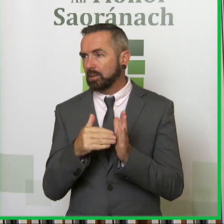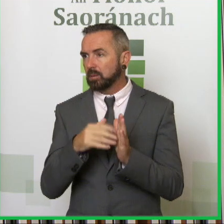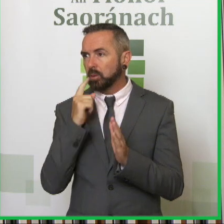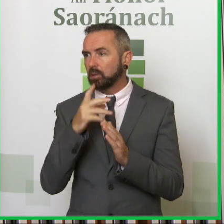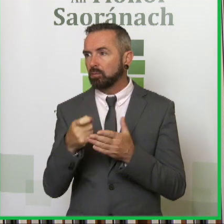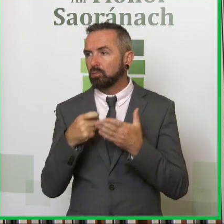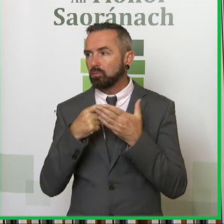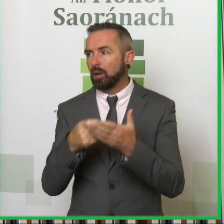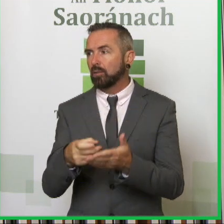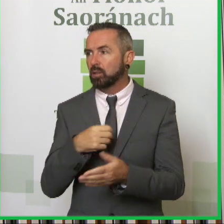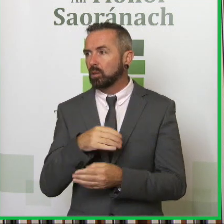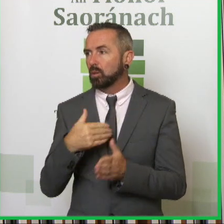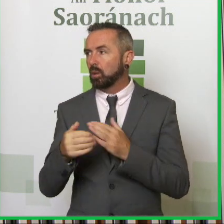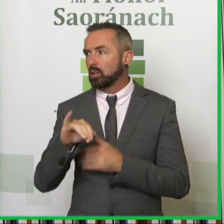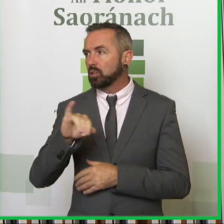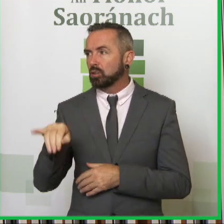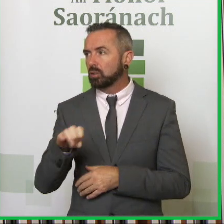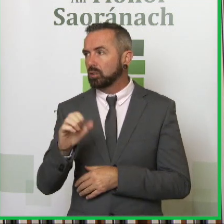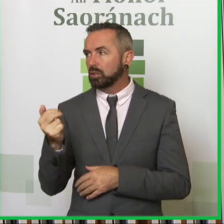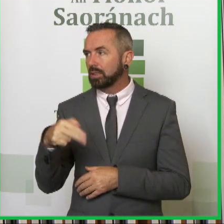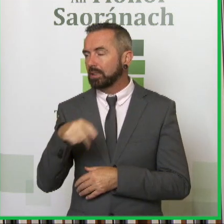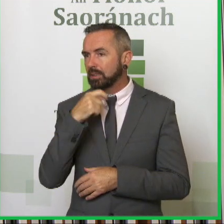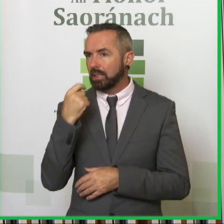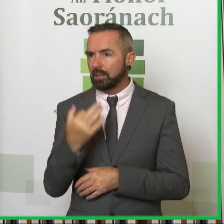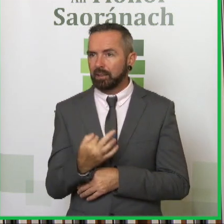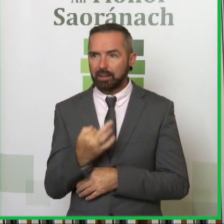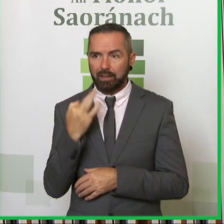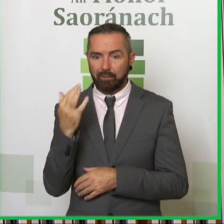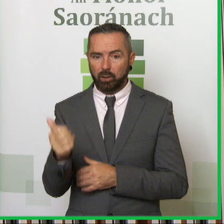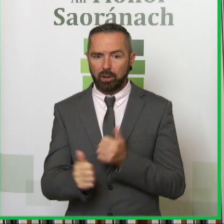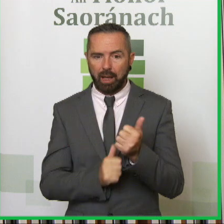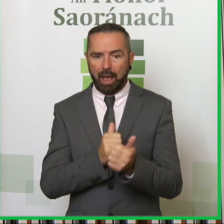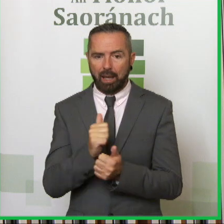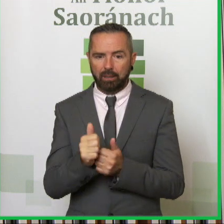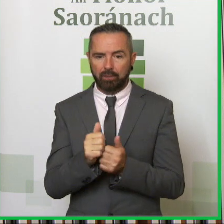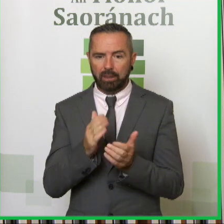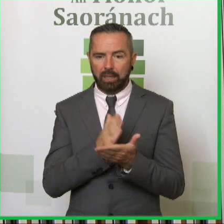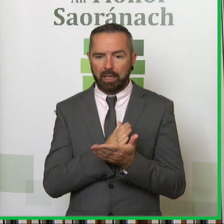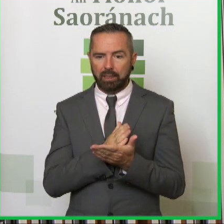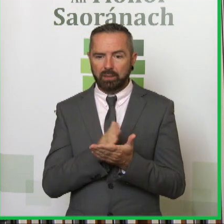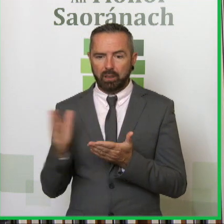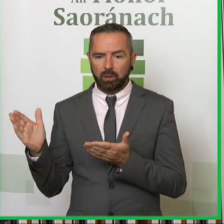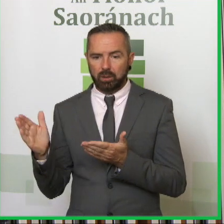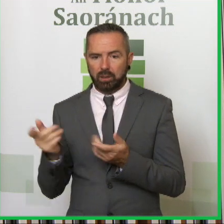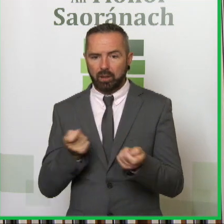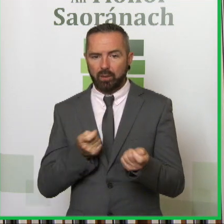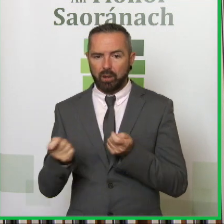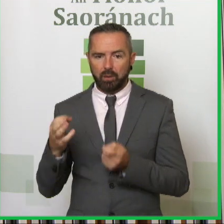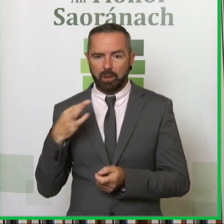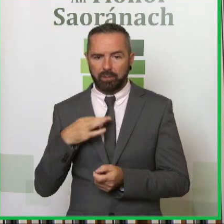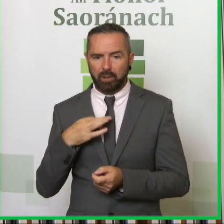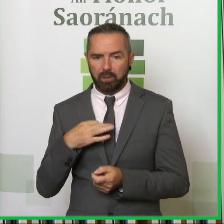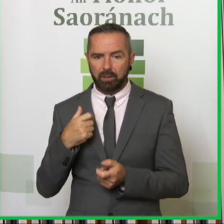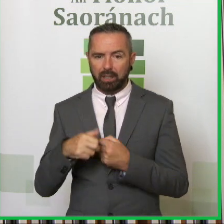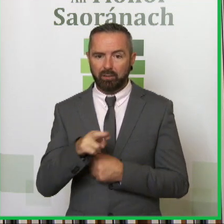in reference to what Jean was saying, I think if you're actively excluding the therapeutic benefits, then indirectly